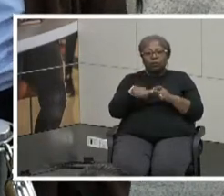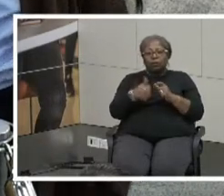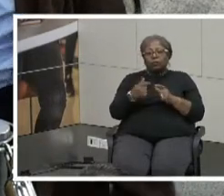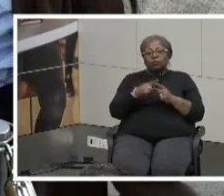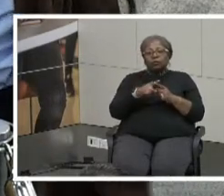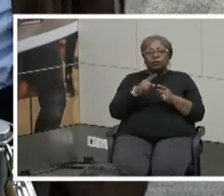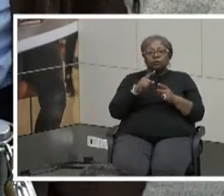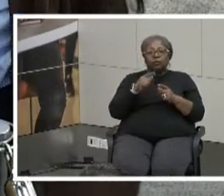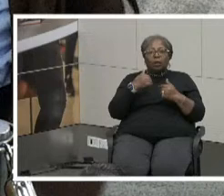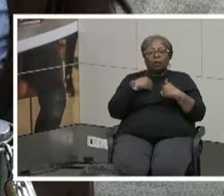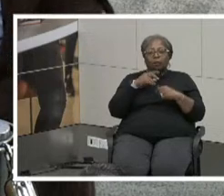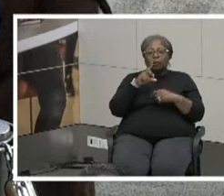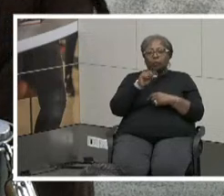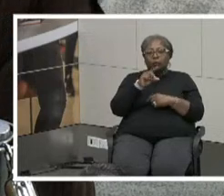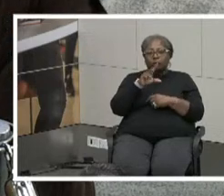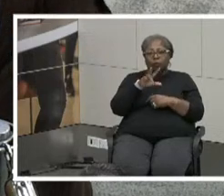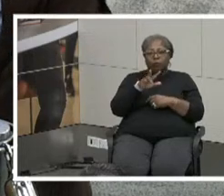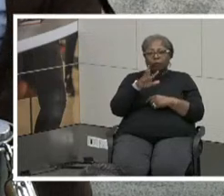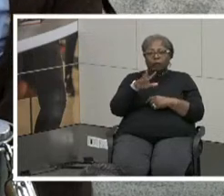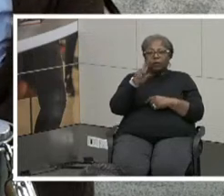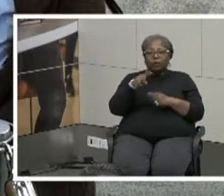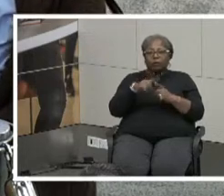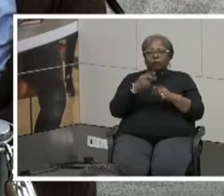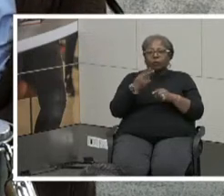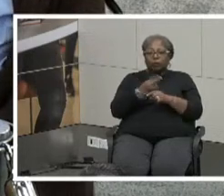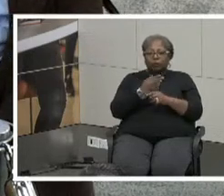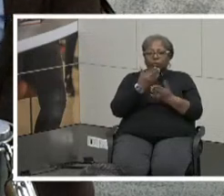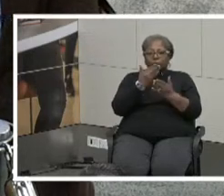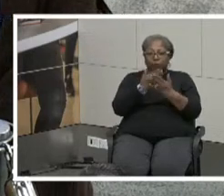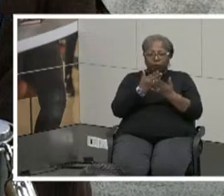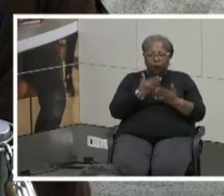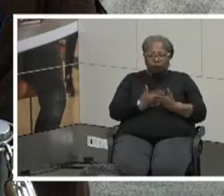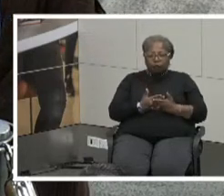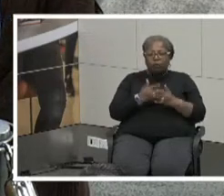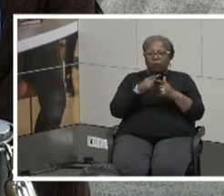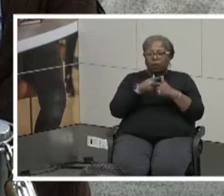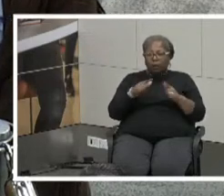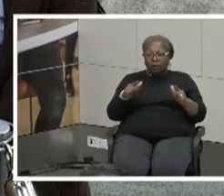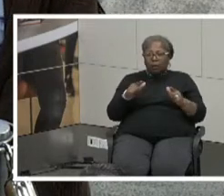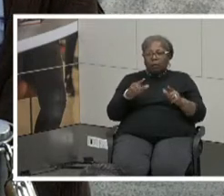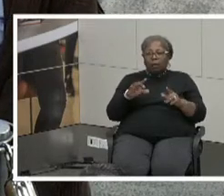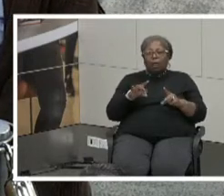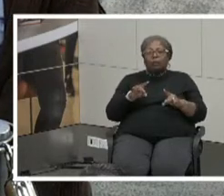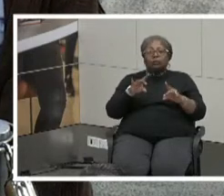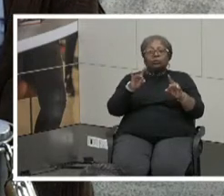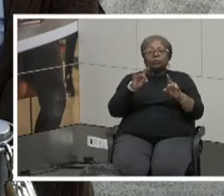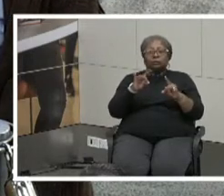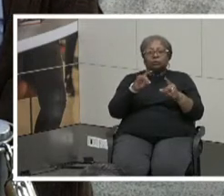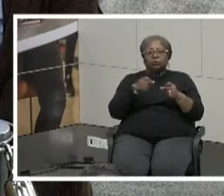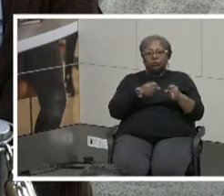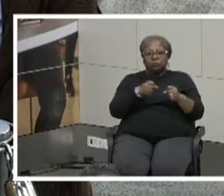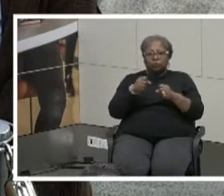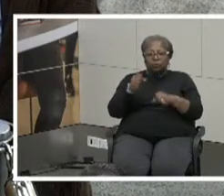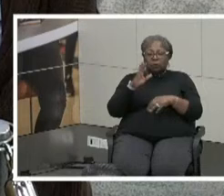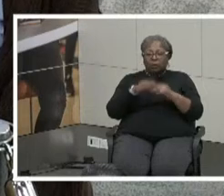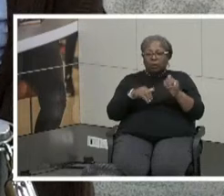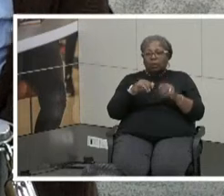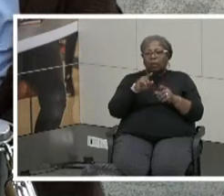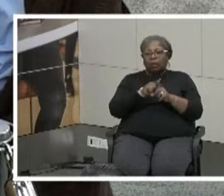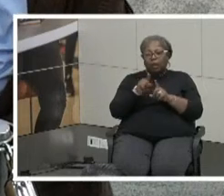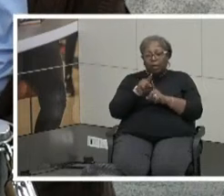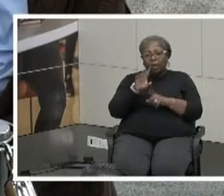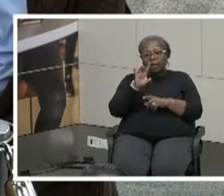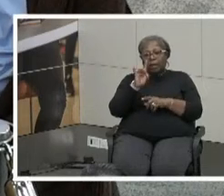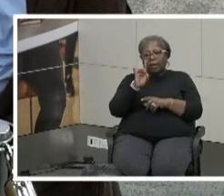destination 2035 you need to use proven language acquisition strategies like the 8020 model used by